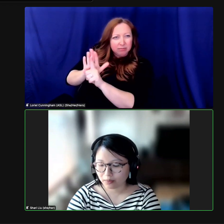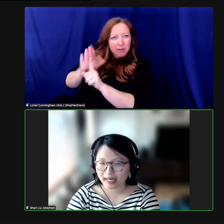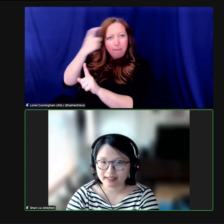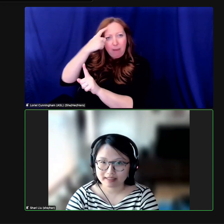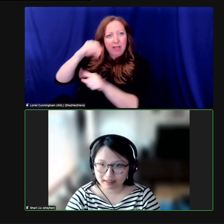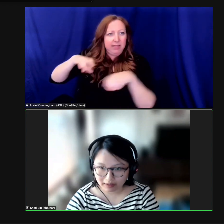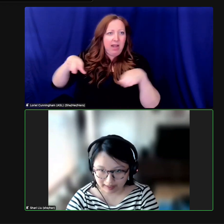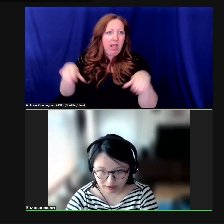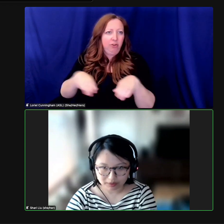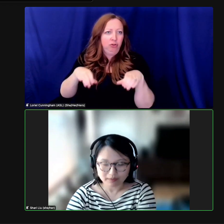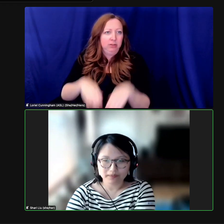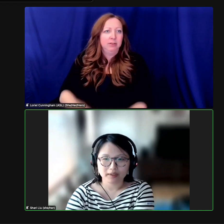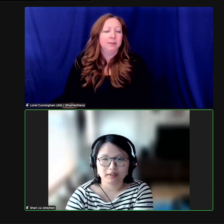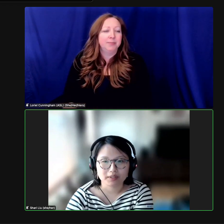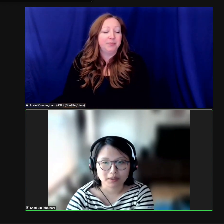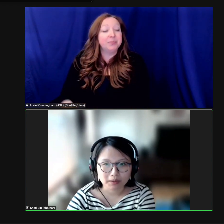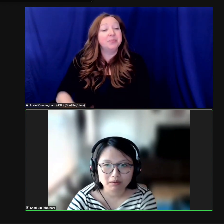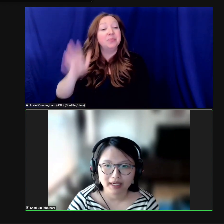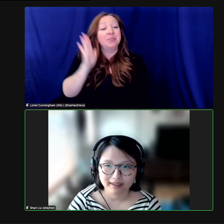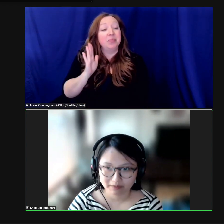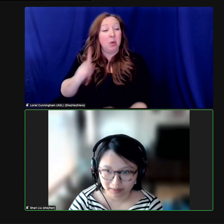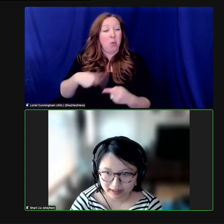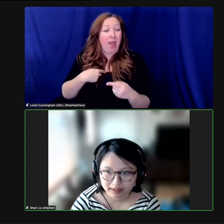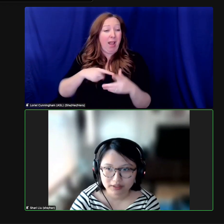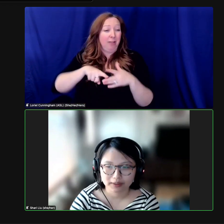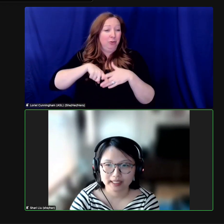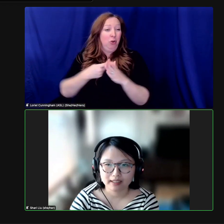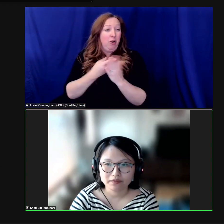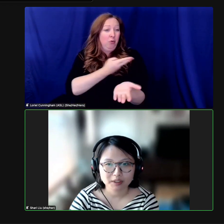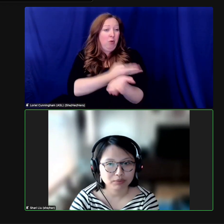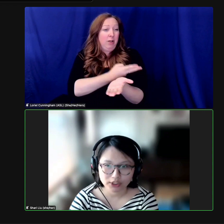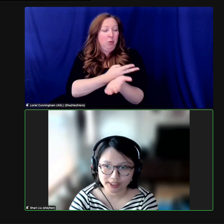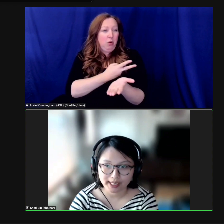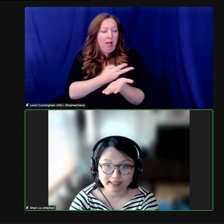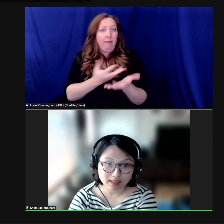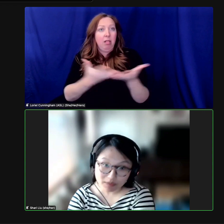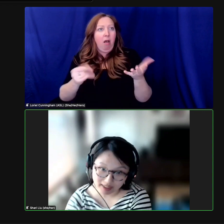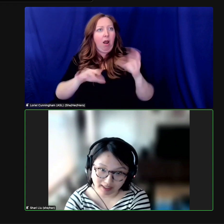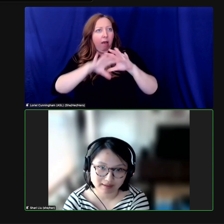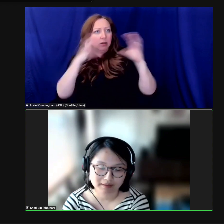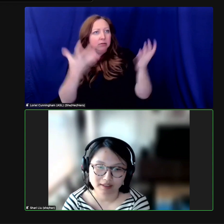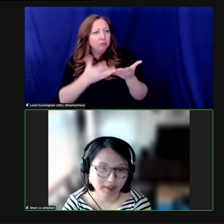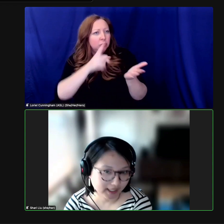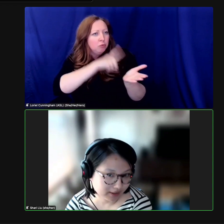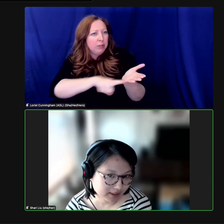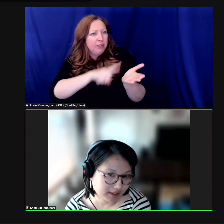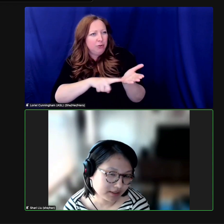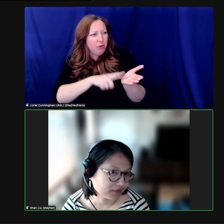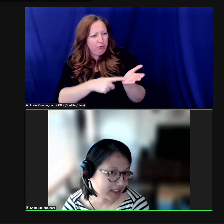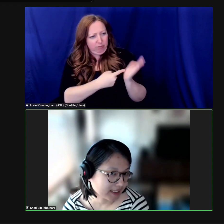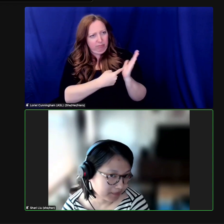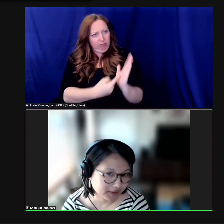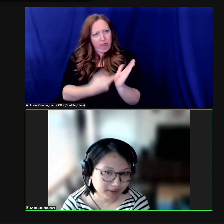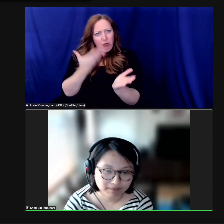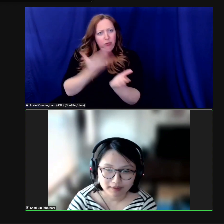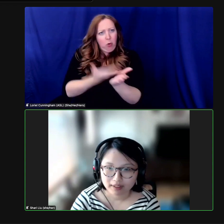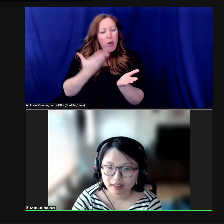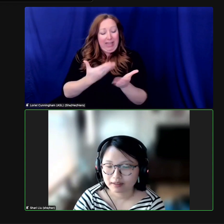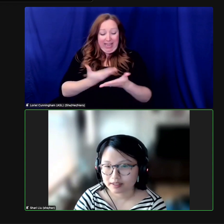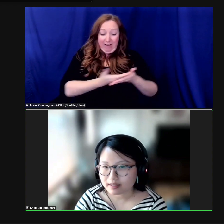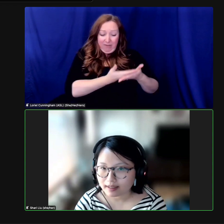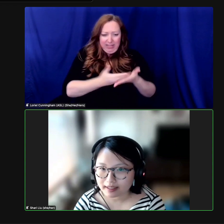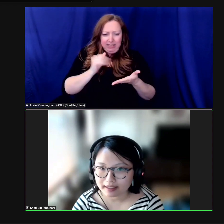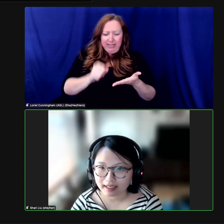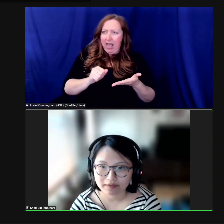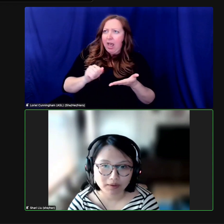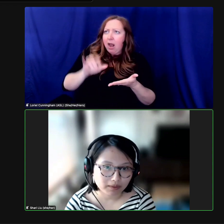So when I started grad school, there was a whole body of work showing that infants appreciate something about agents. So for example,